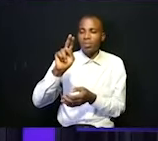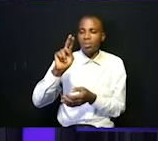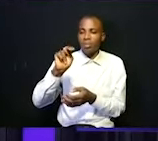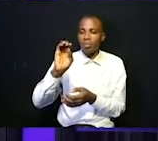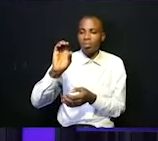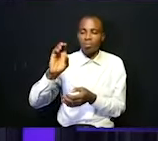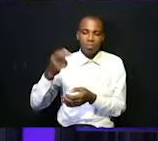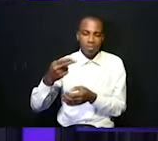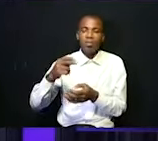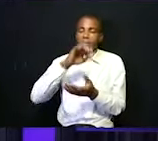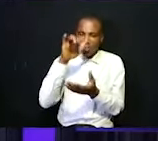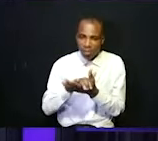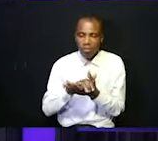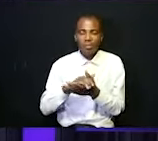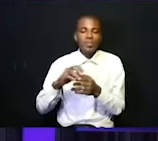ware.